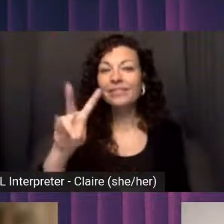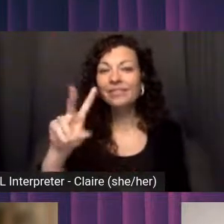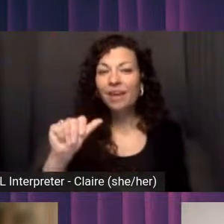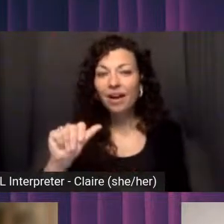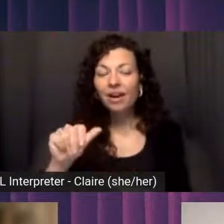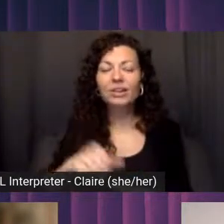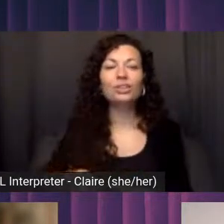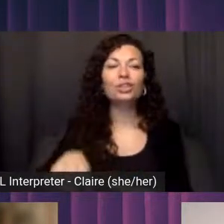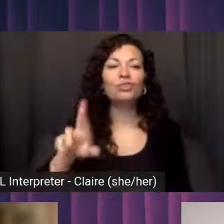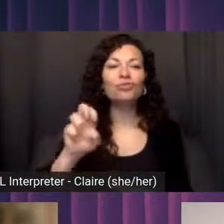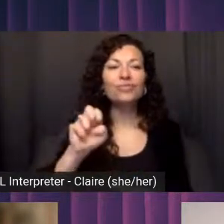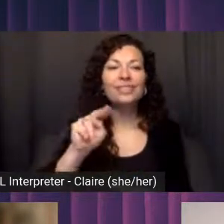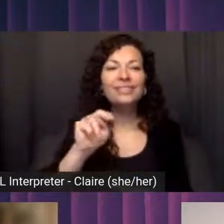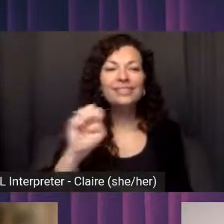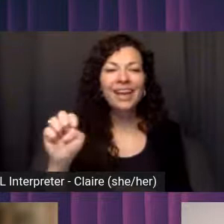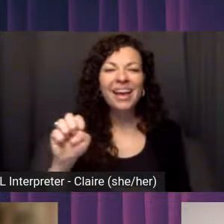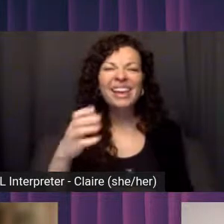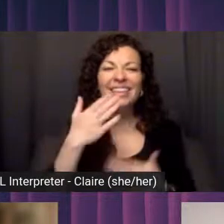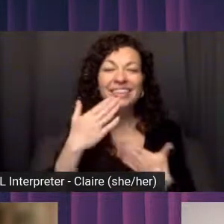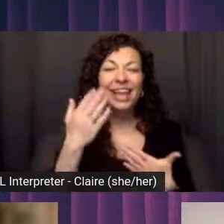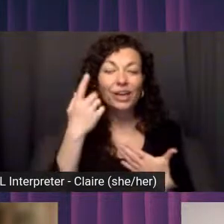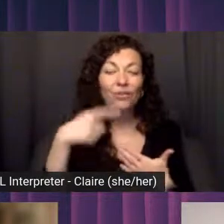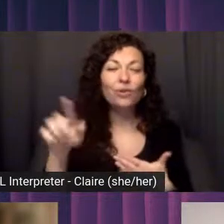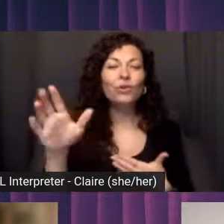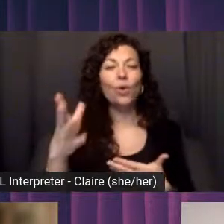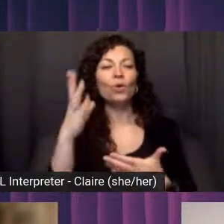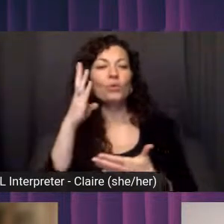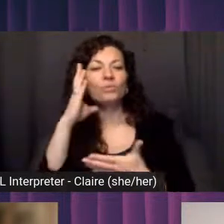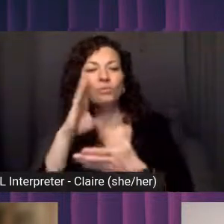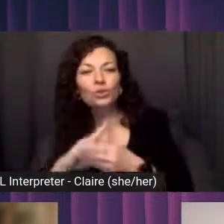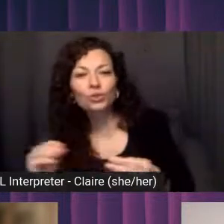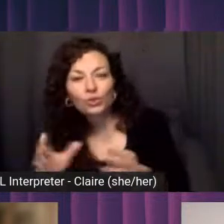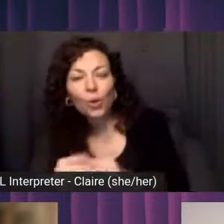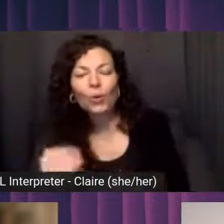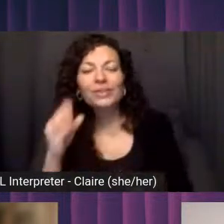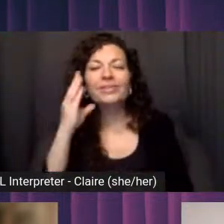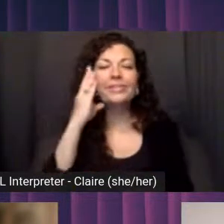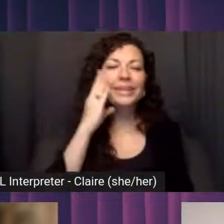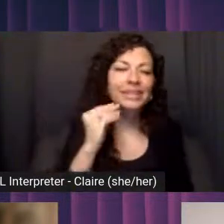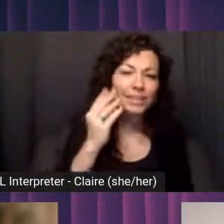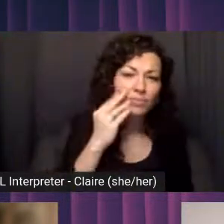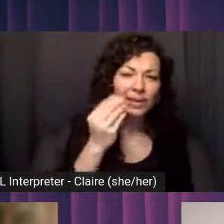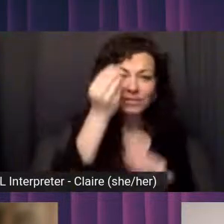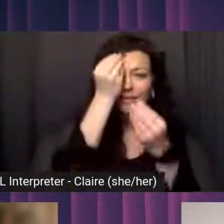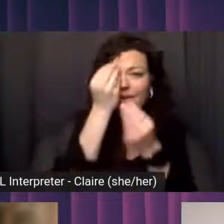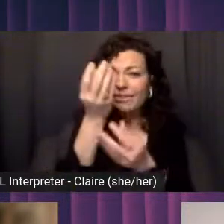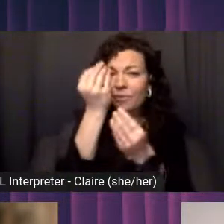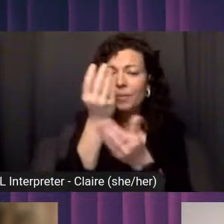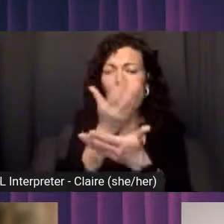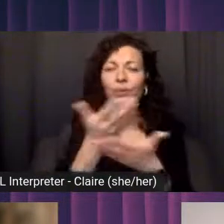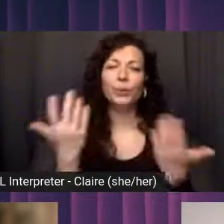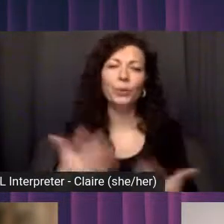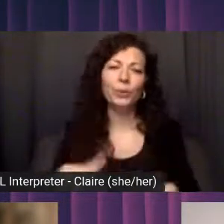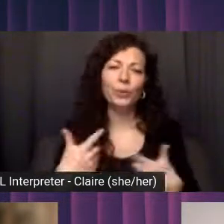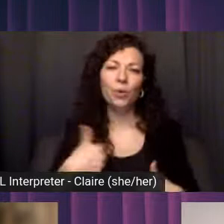for sharing your experiences, for teaching us so much tonight, giving us so much to think